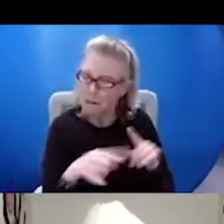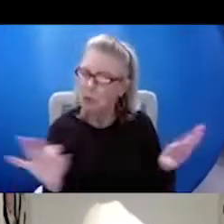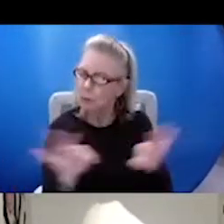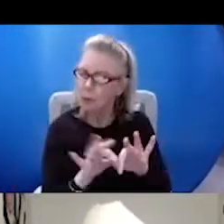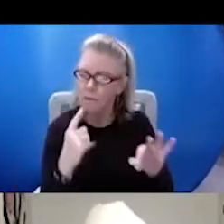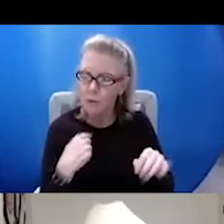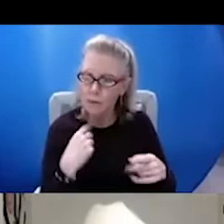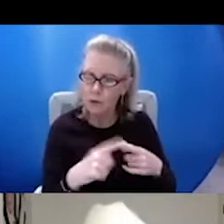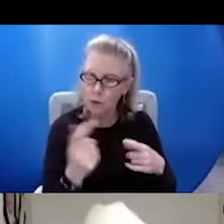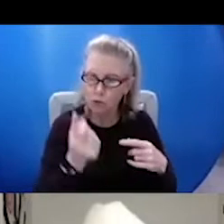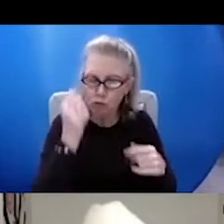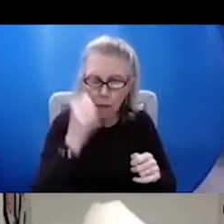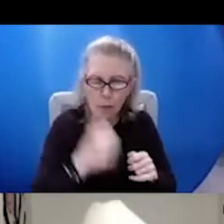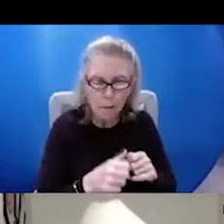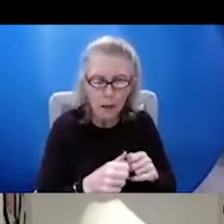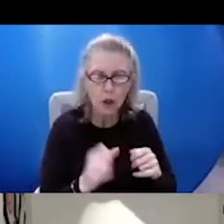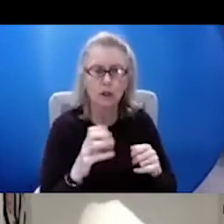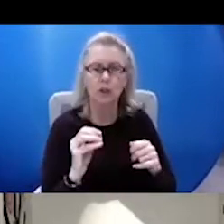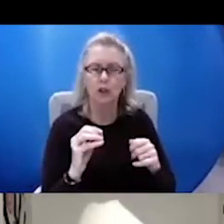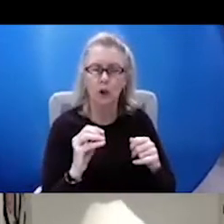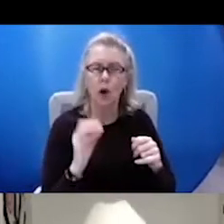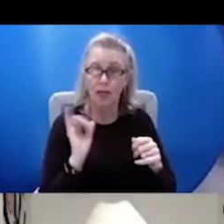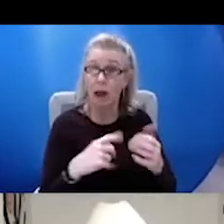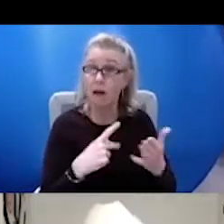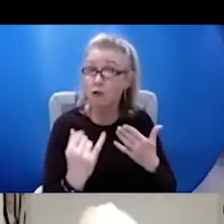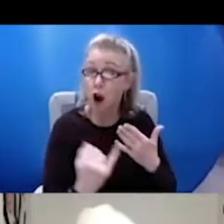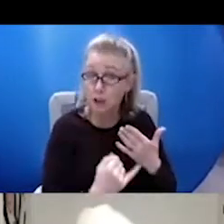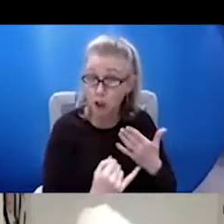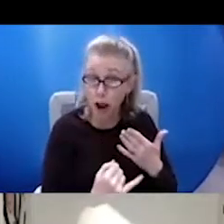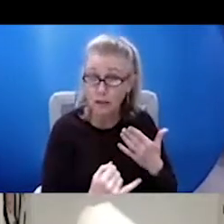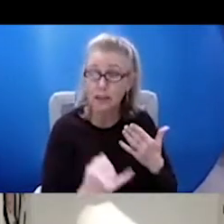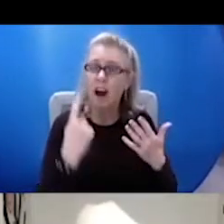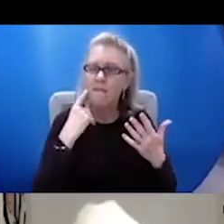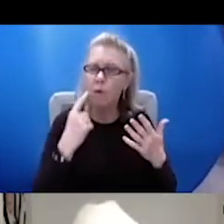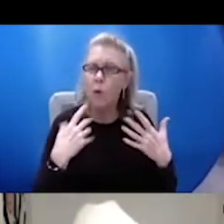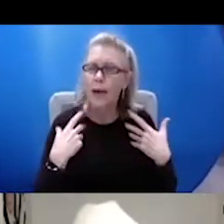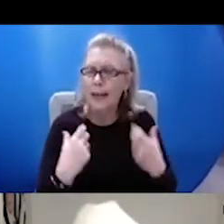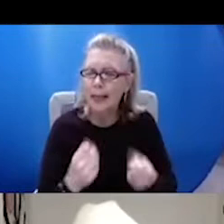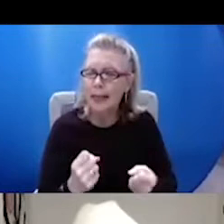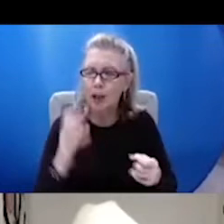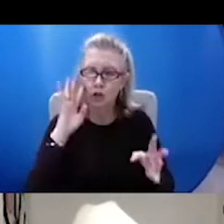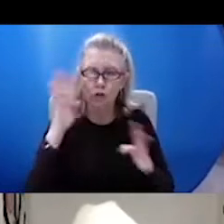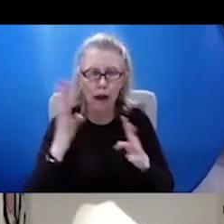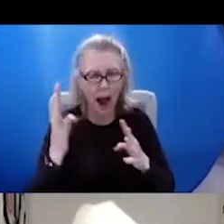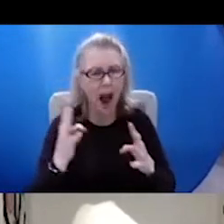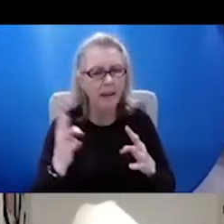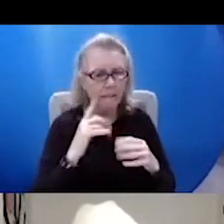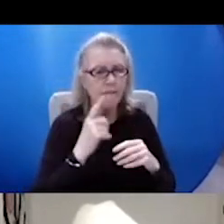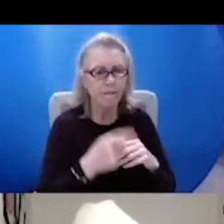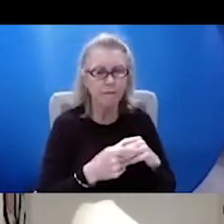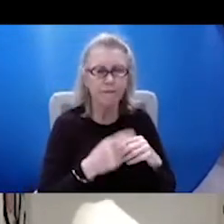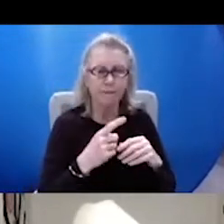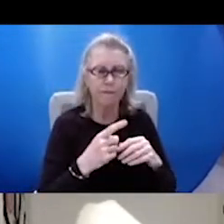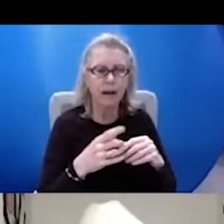And so the project, a Tansic Center for Healing and Creative Leadership, is cited in a duplex that was slated